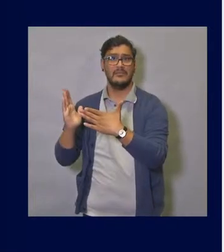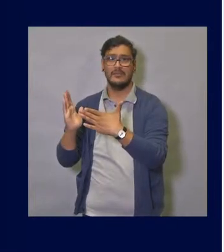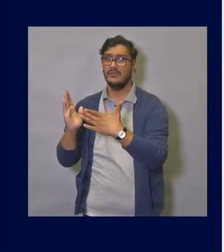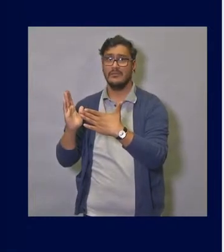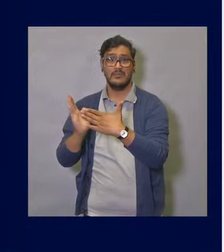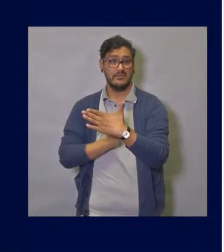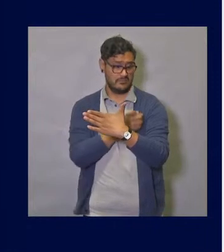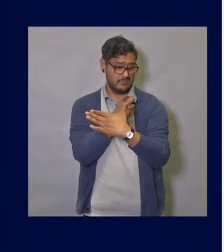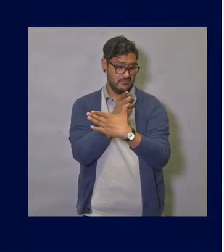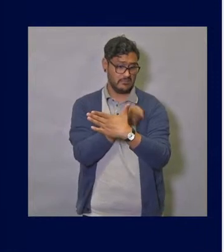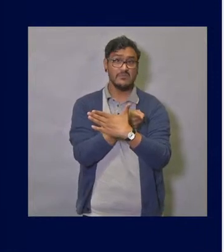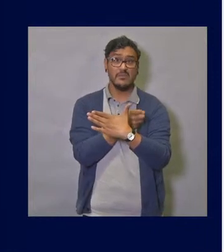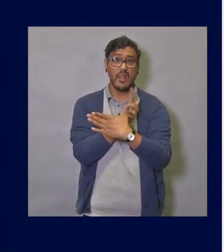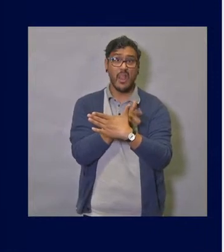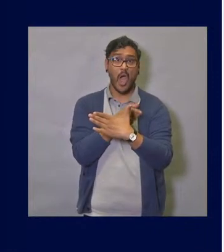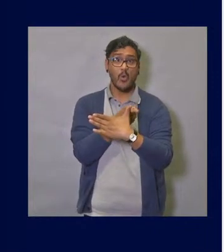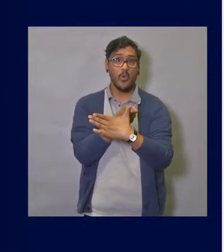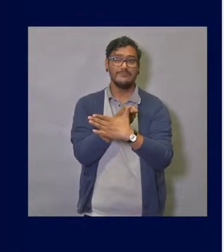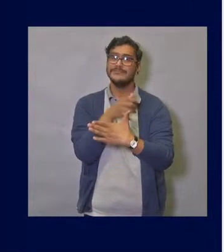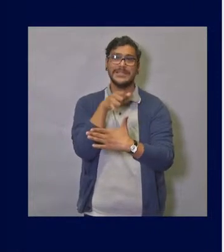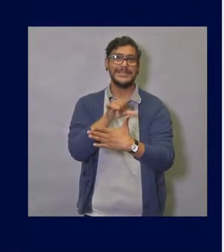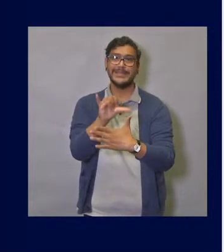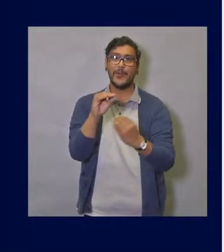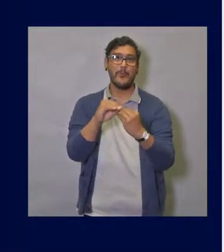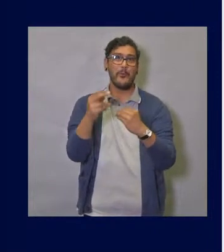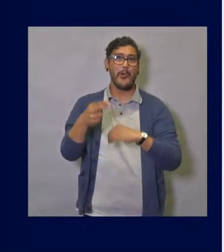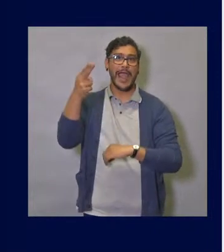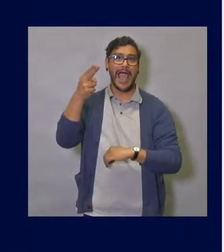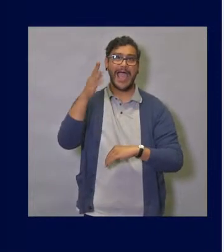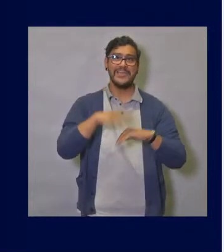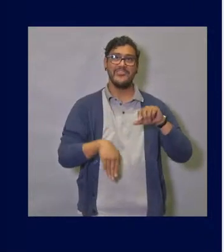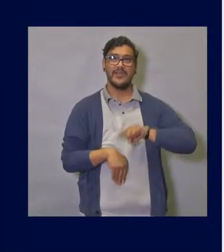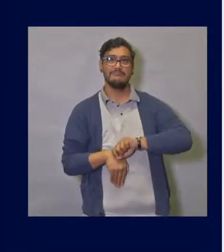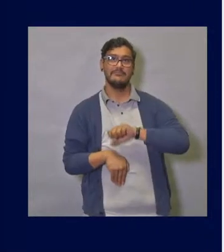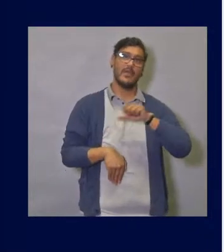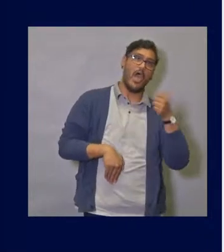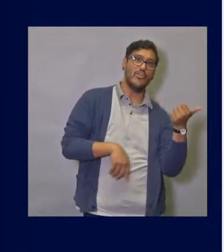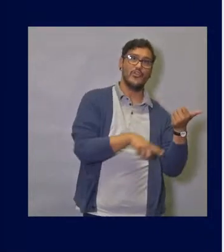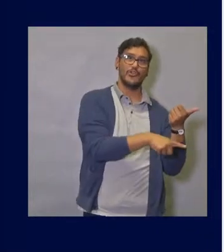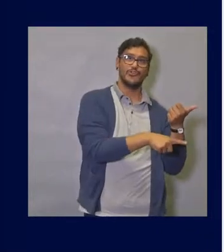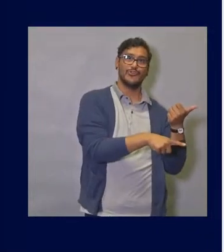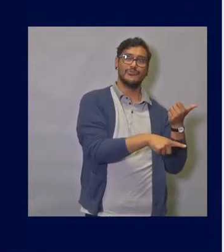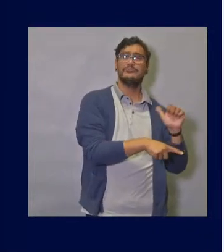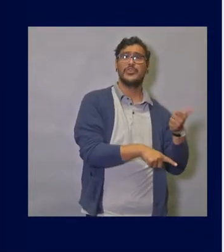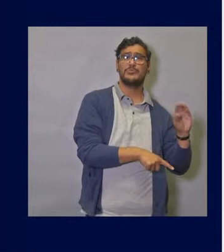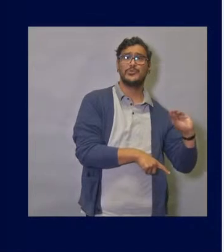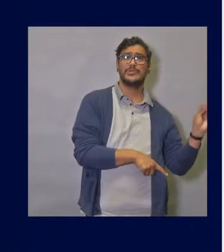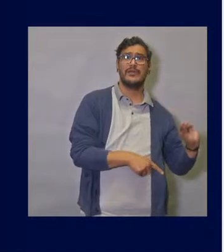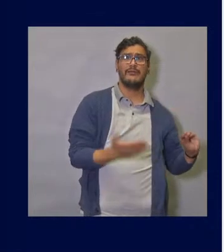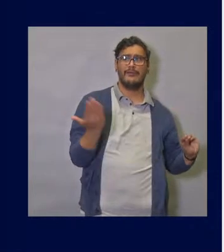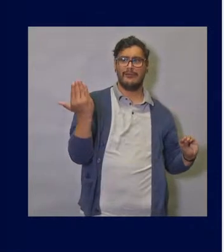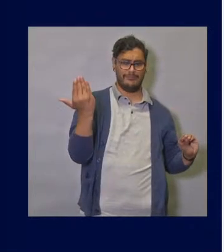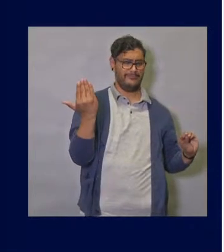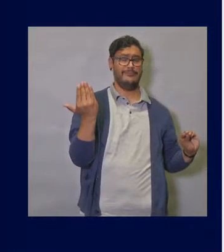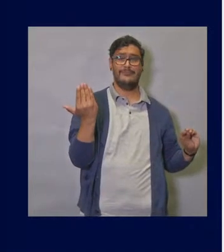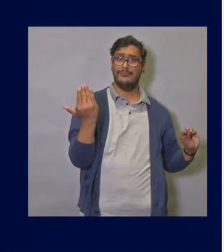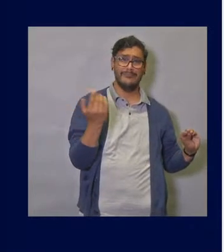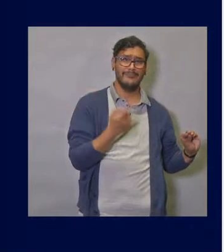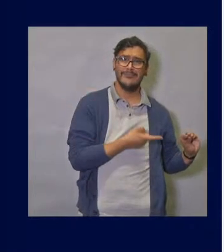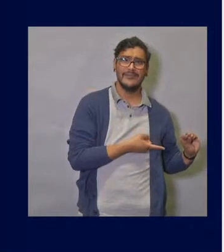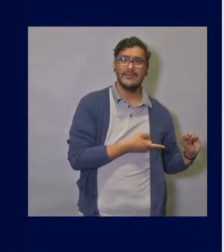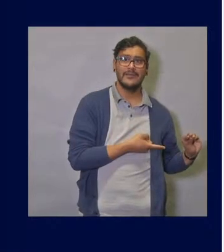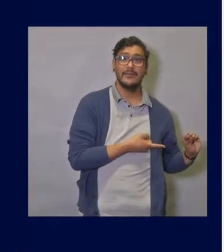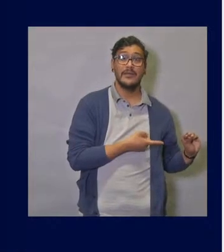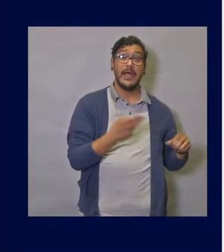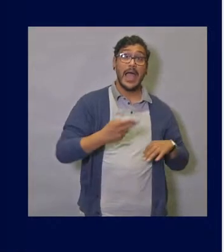percent is higher than the highest percent in the top 10 communities with the highest case rates. Our most under-resourced communities in